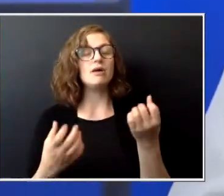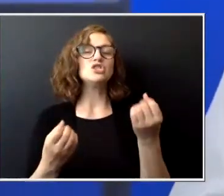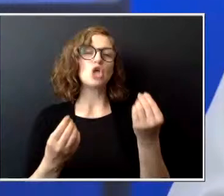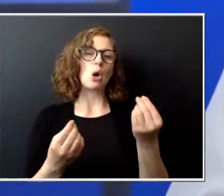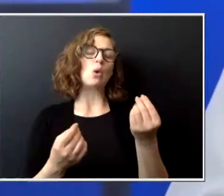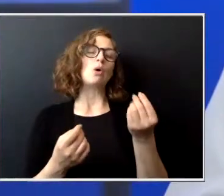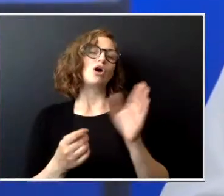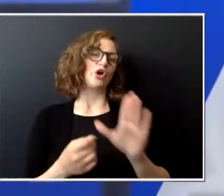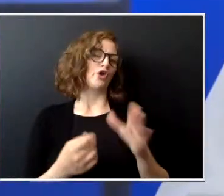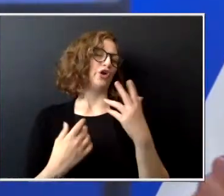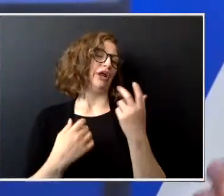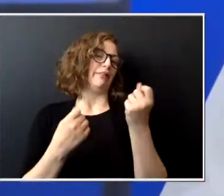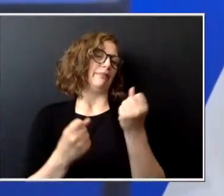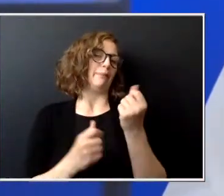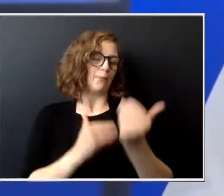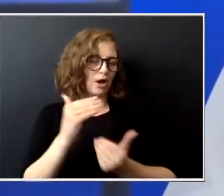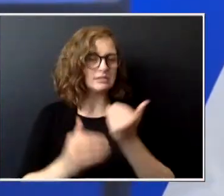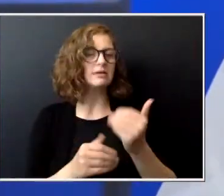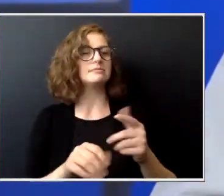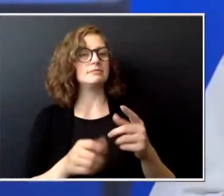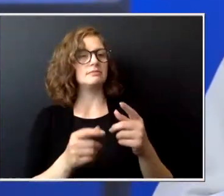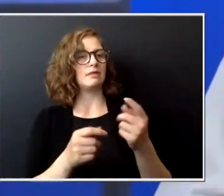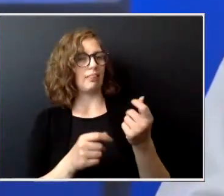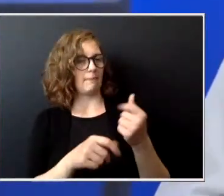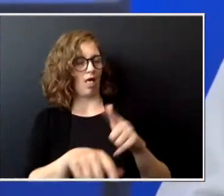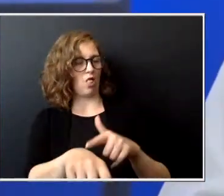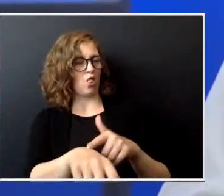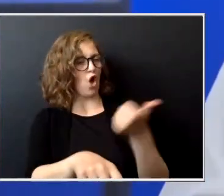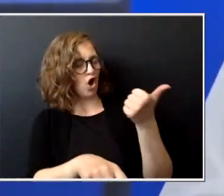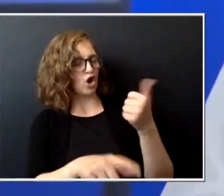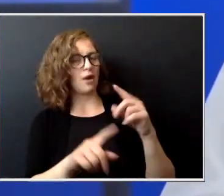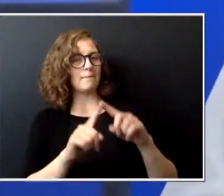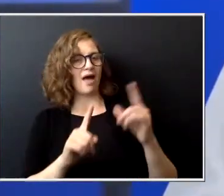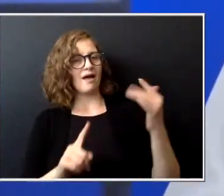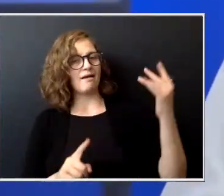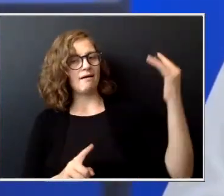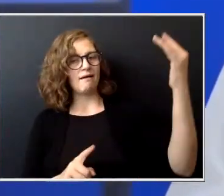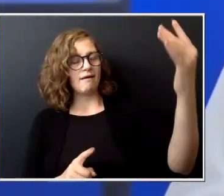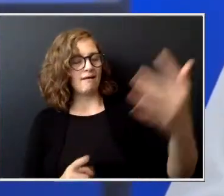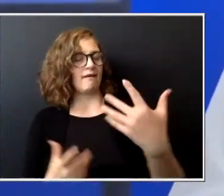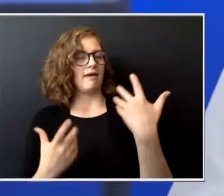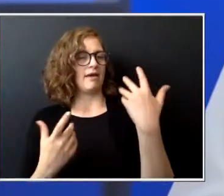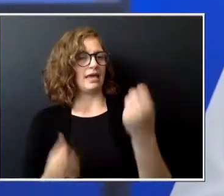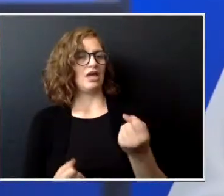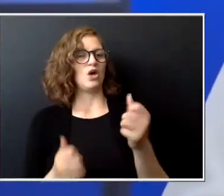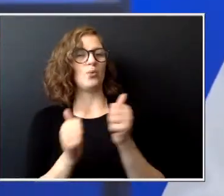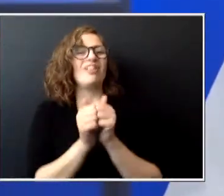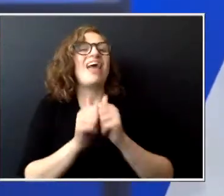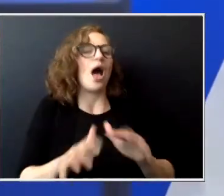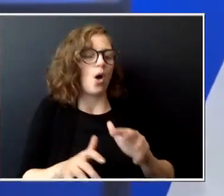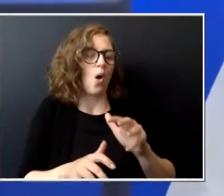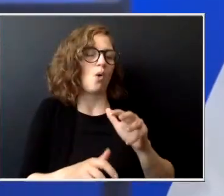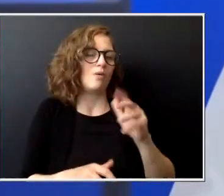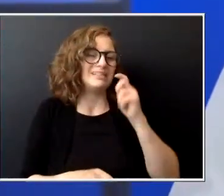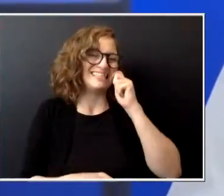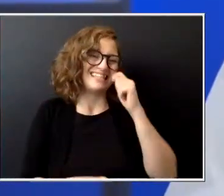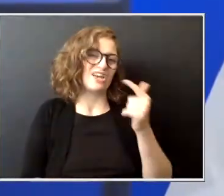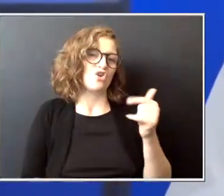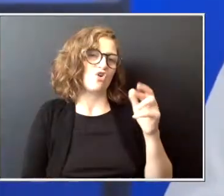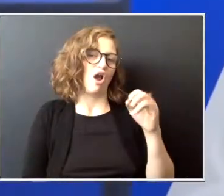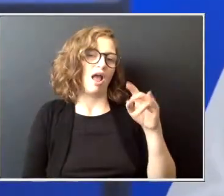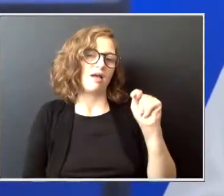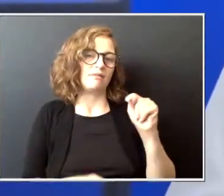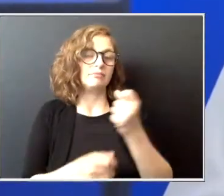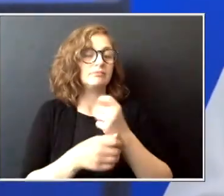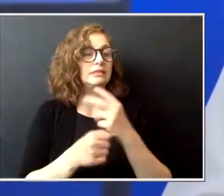but eventually it healed without skin grafting and preserved as much of the skin as possible. That probably contributed to not